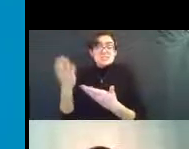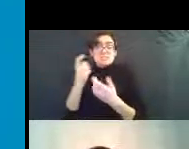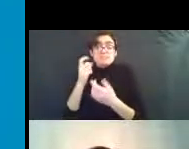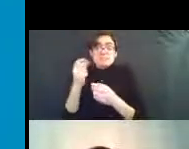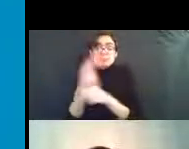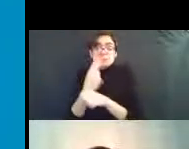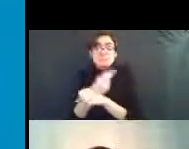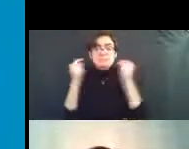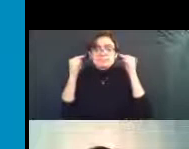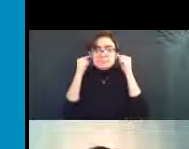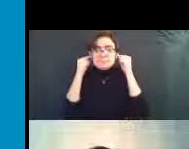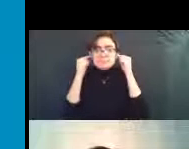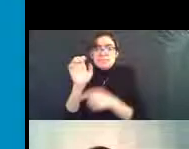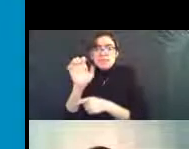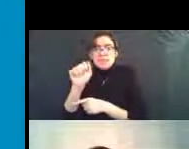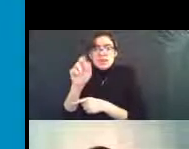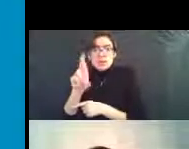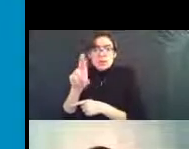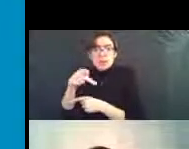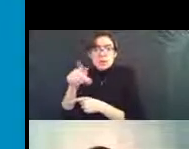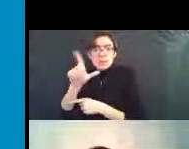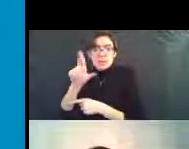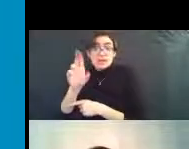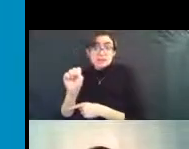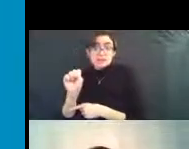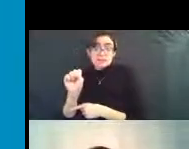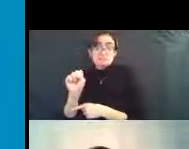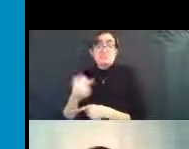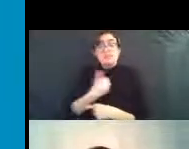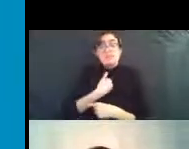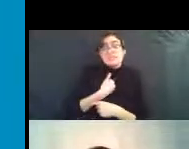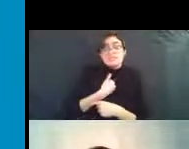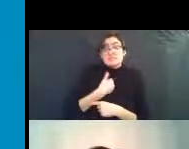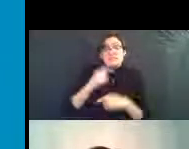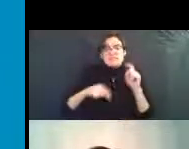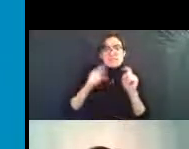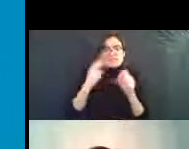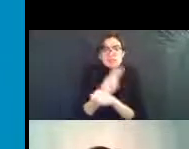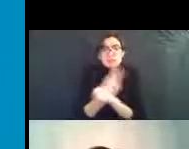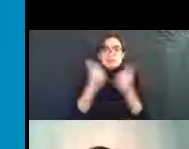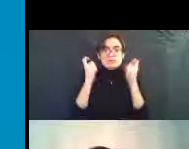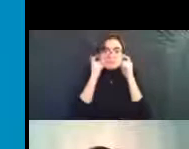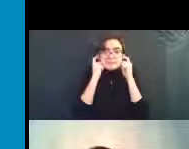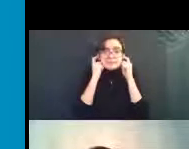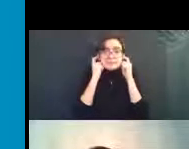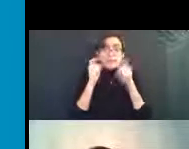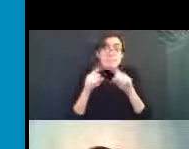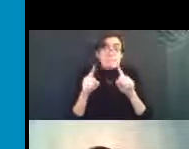I can't personally wear ear protection. You know, I find the best step is just to take off the